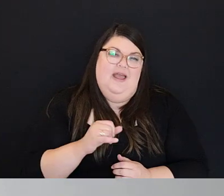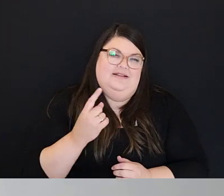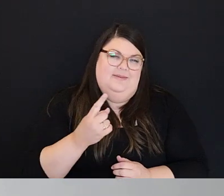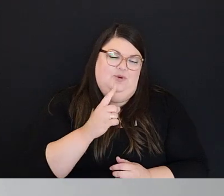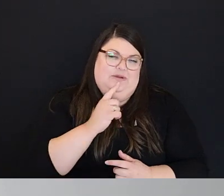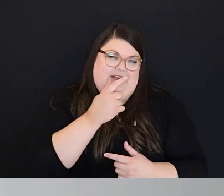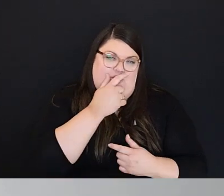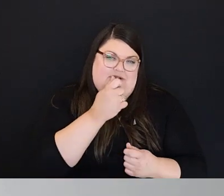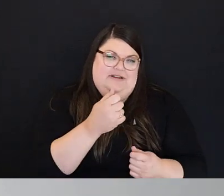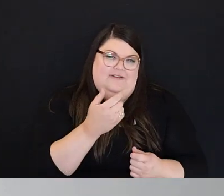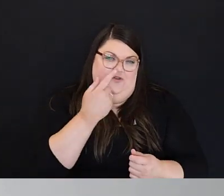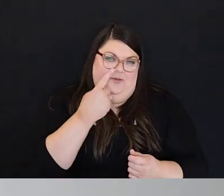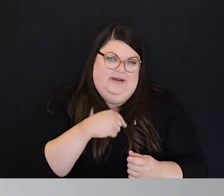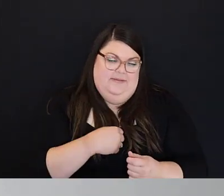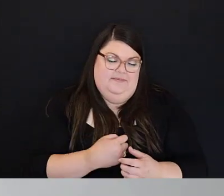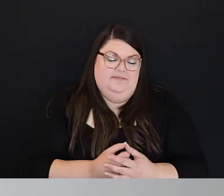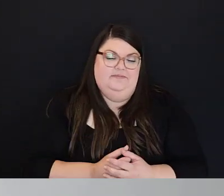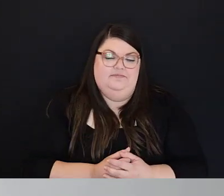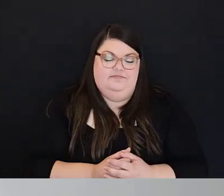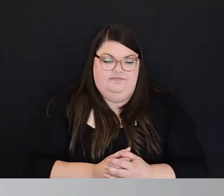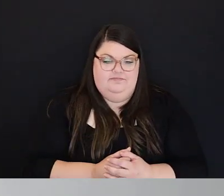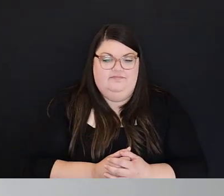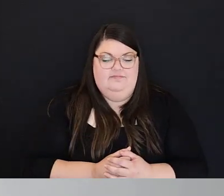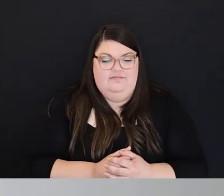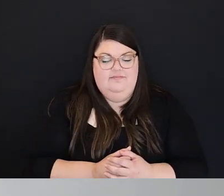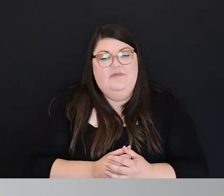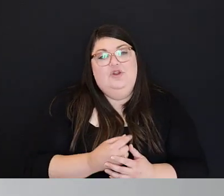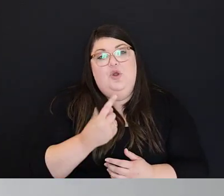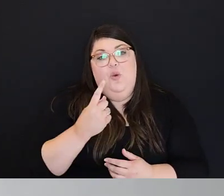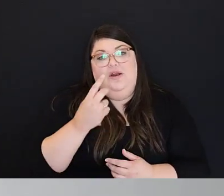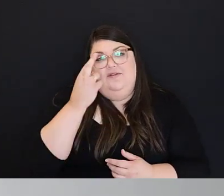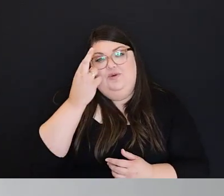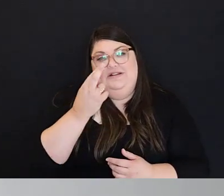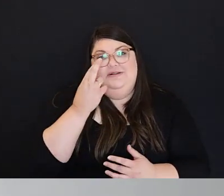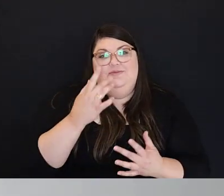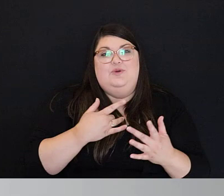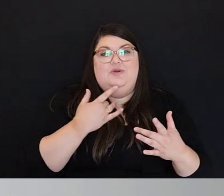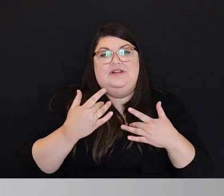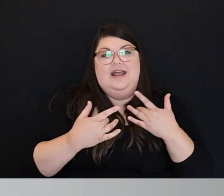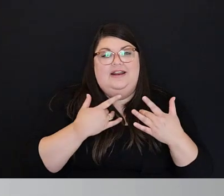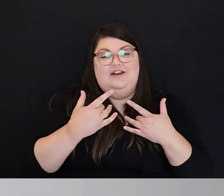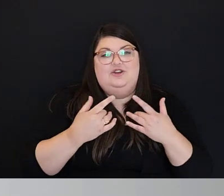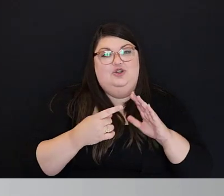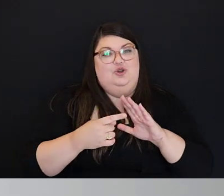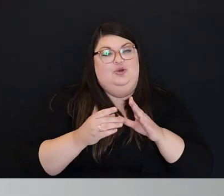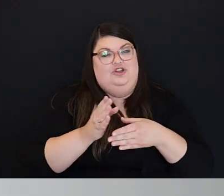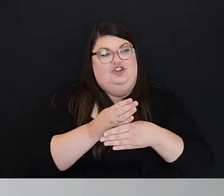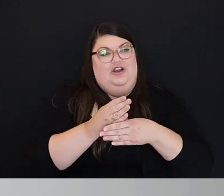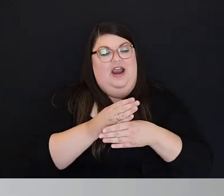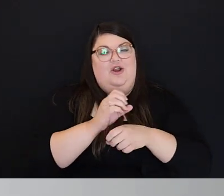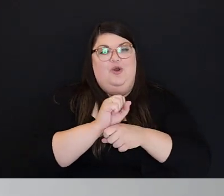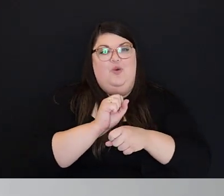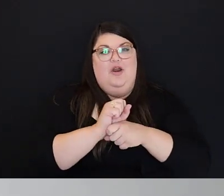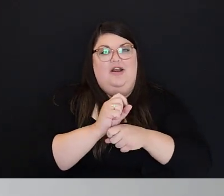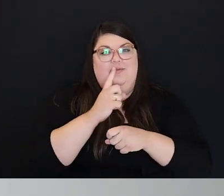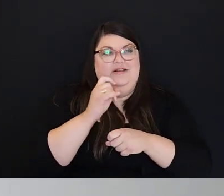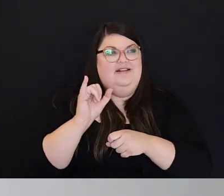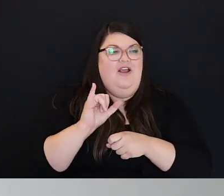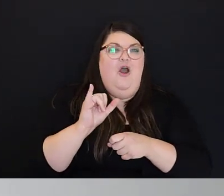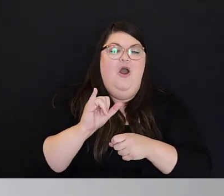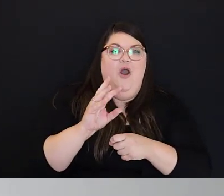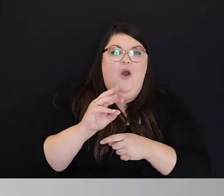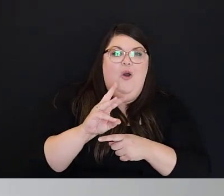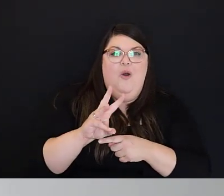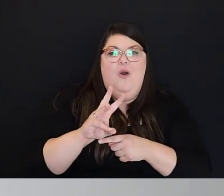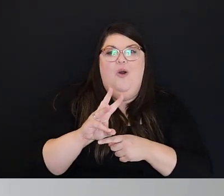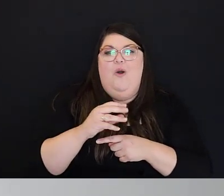really interesting to me. And one of the reasons I'm so excited to share the work is that it's like, oh wow, like it's